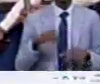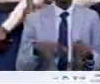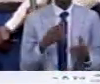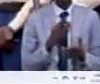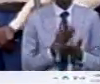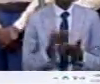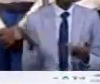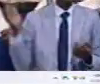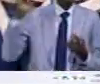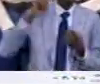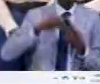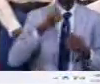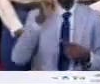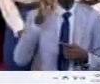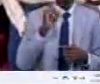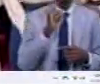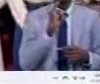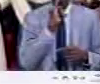I'm